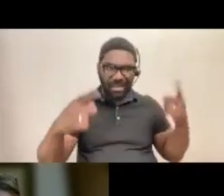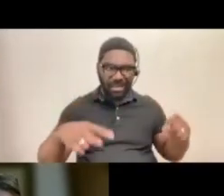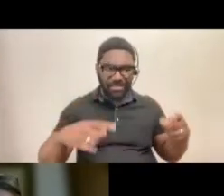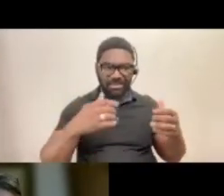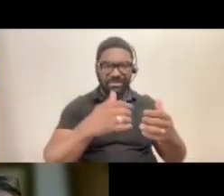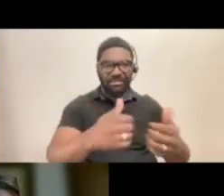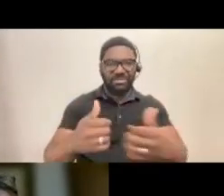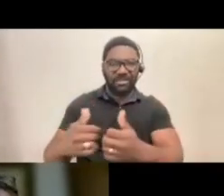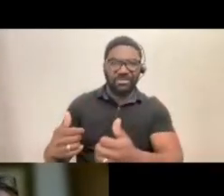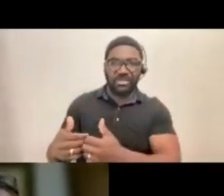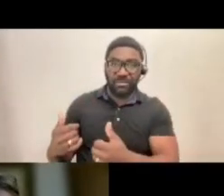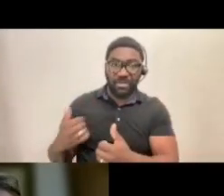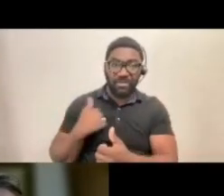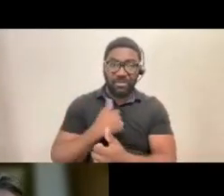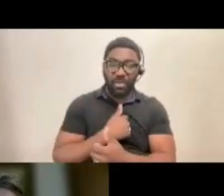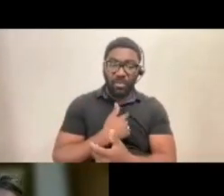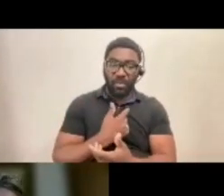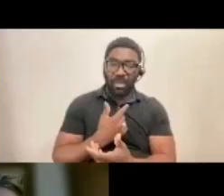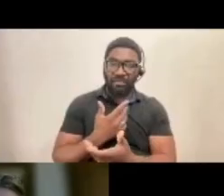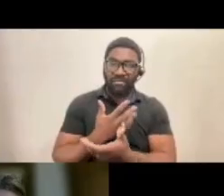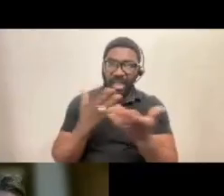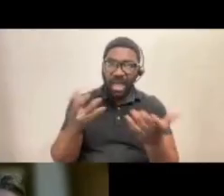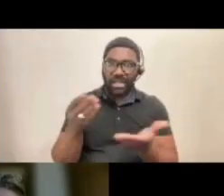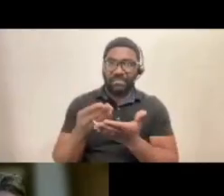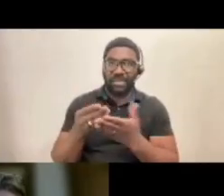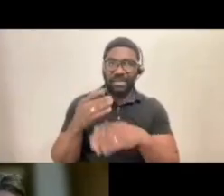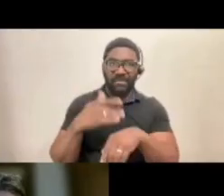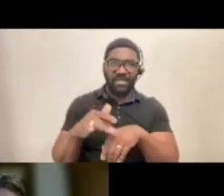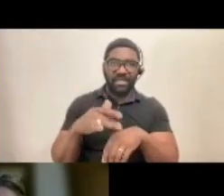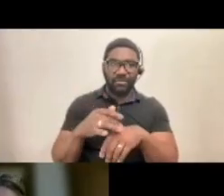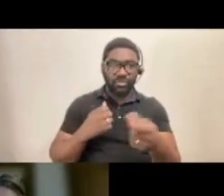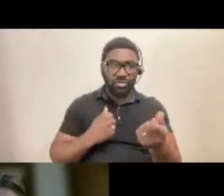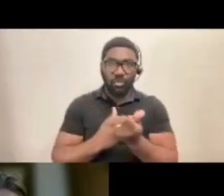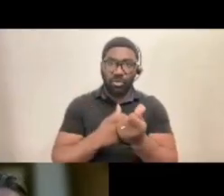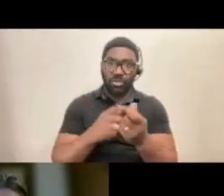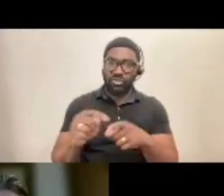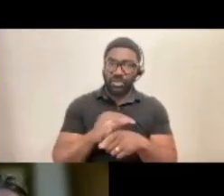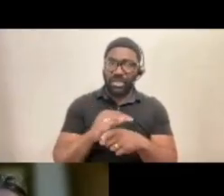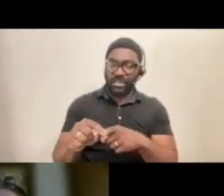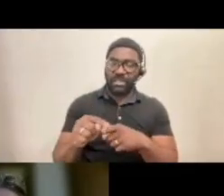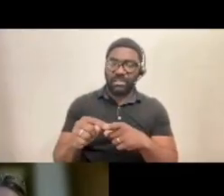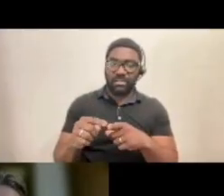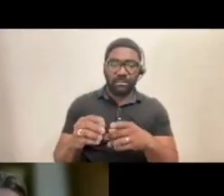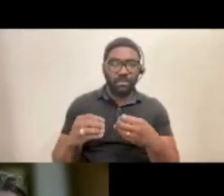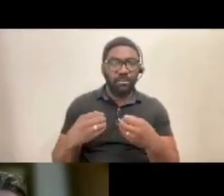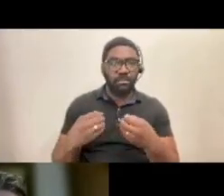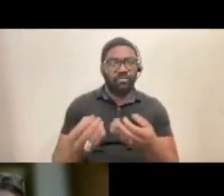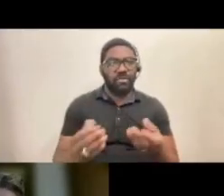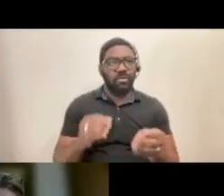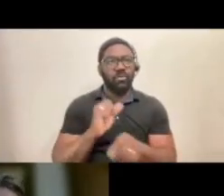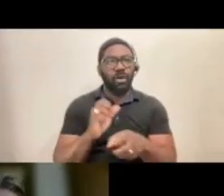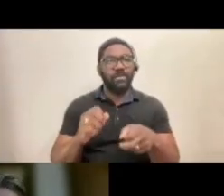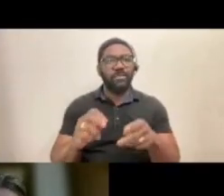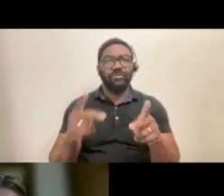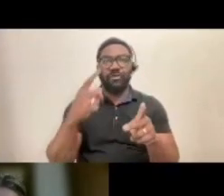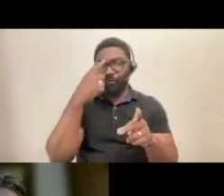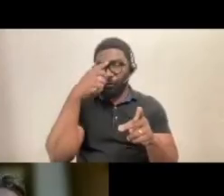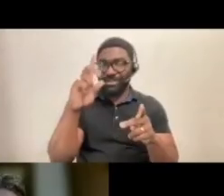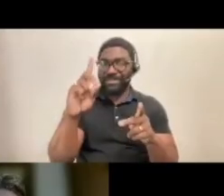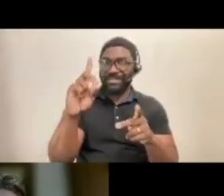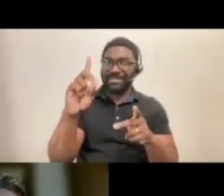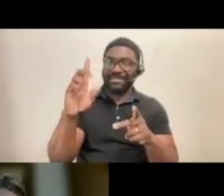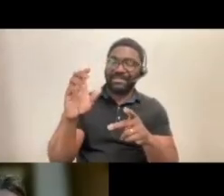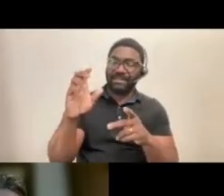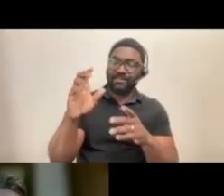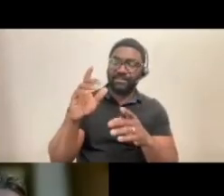there is, in fact, quite a bit of funds that are available to support training and work opportunities for the direct care workforce,